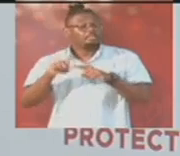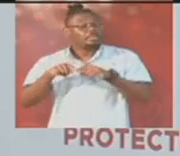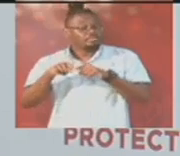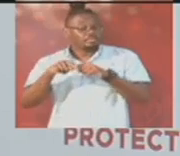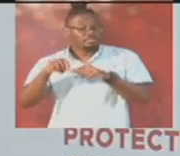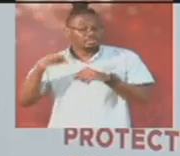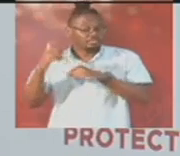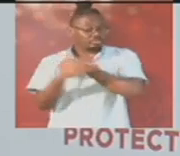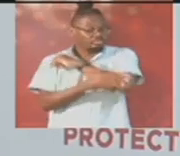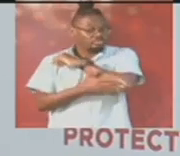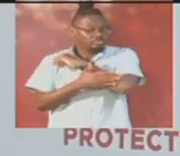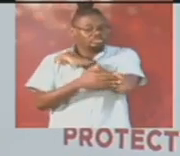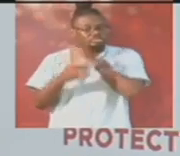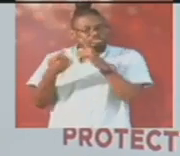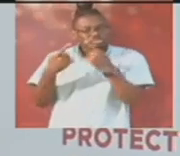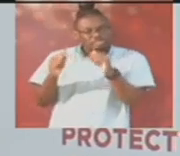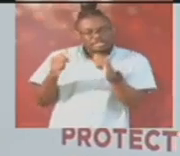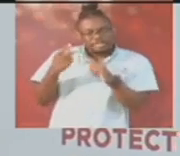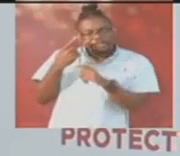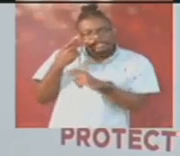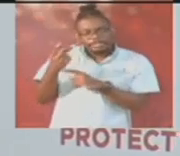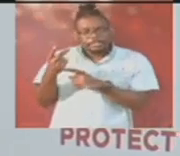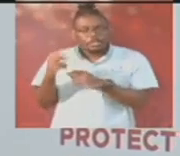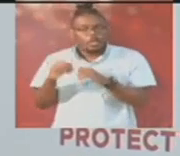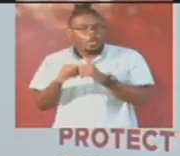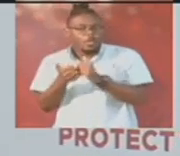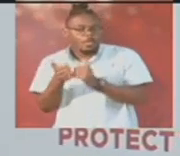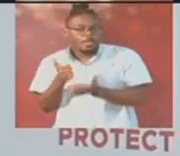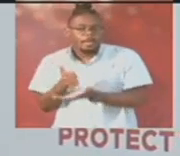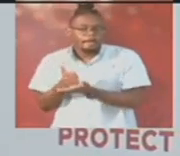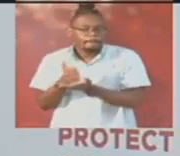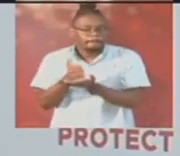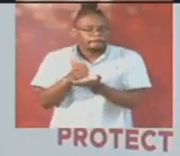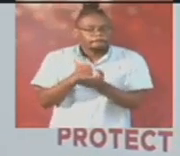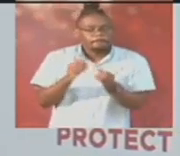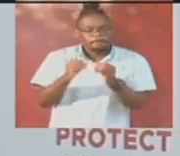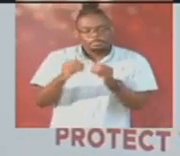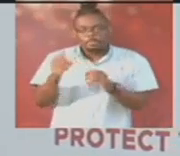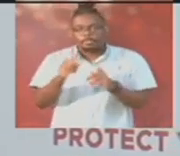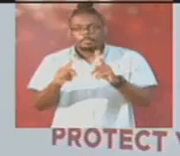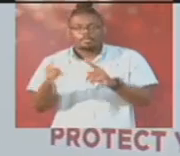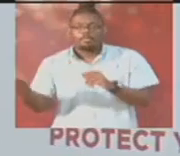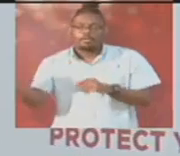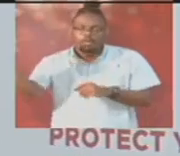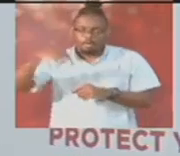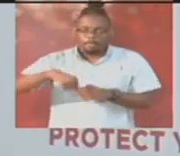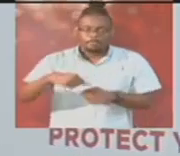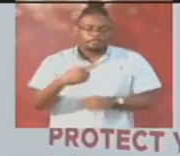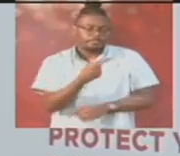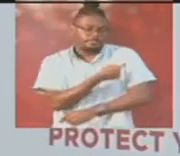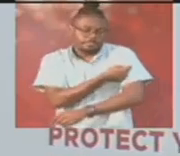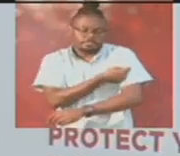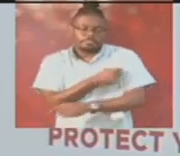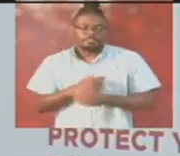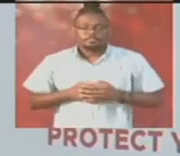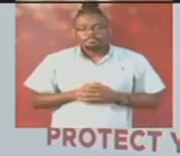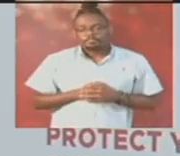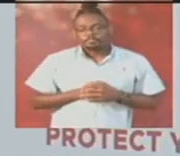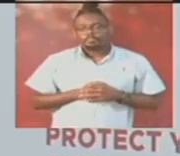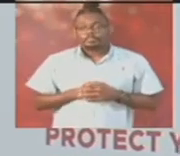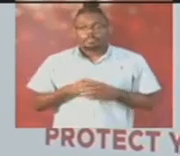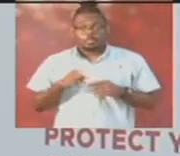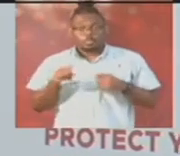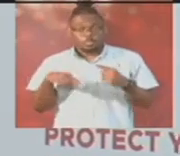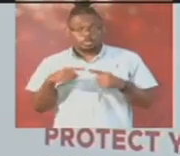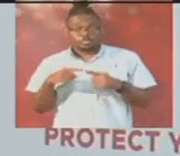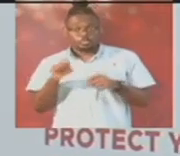to determine what are the factors that would lead to best uptake in Trinidad and Tobago. And of course, once the vaccines get here, we